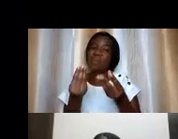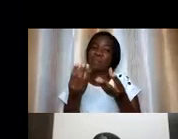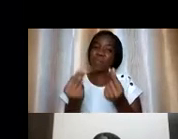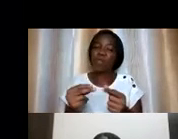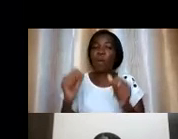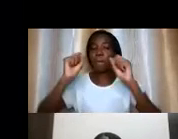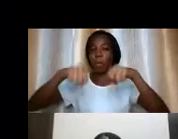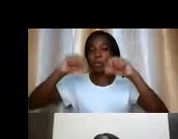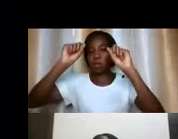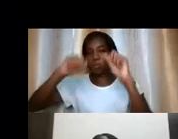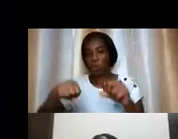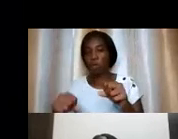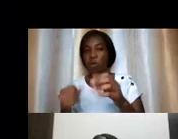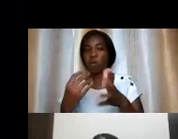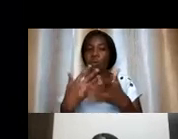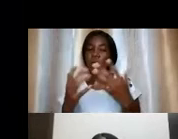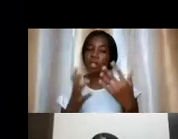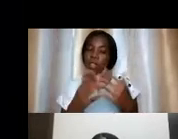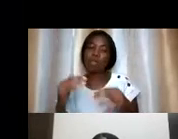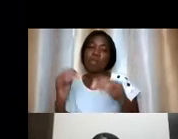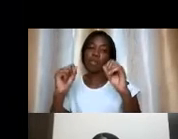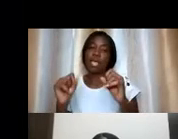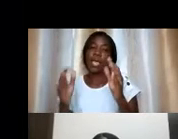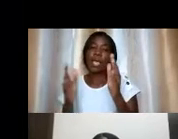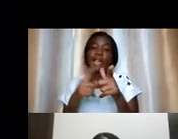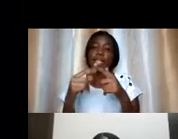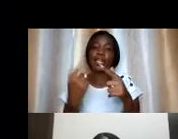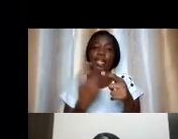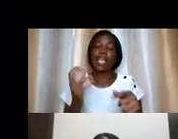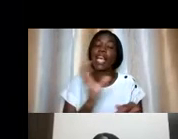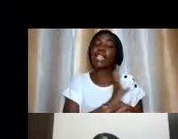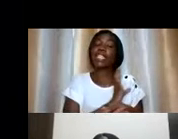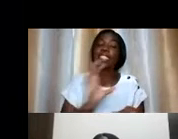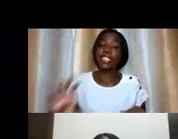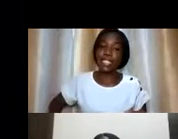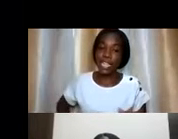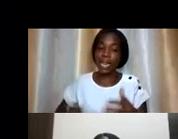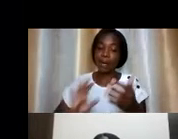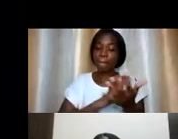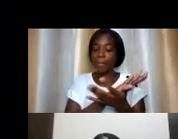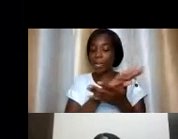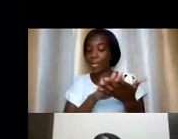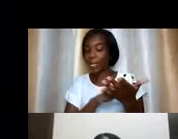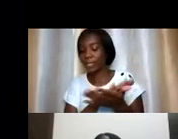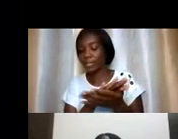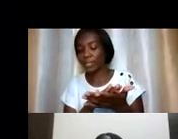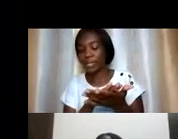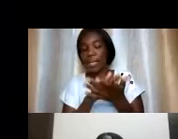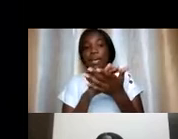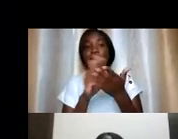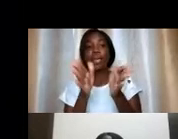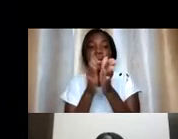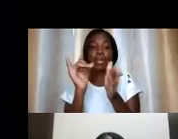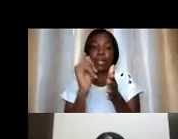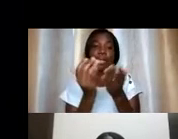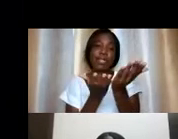don't believe in impossibilities. And we are also Christian based. And those are some of the services we